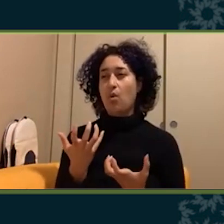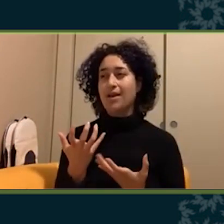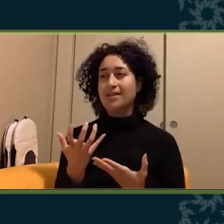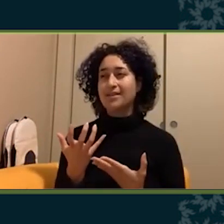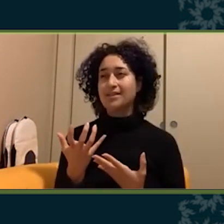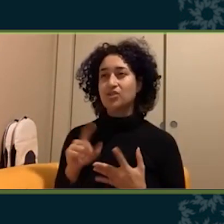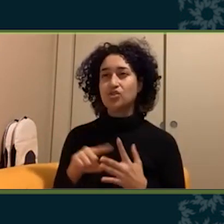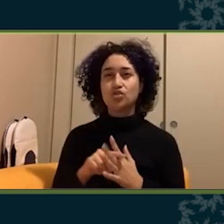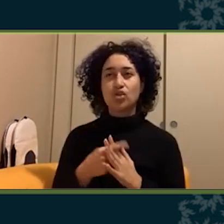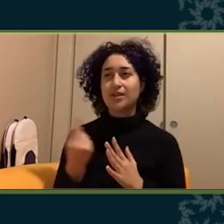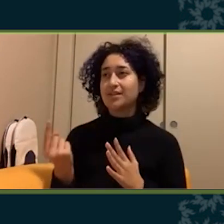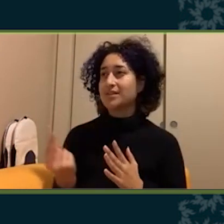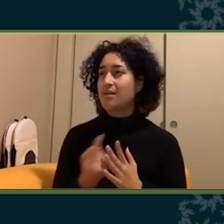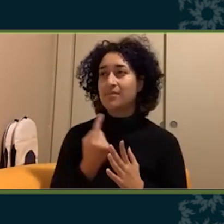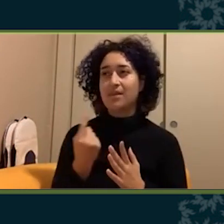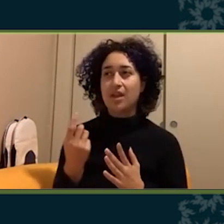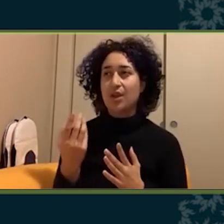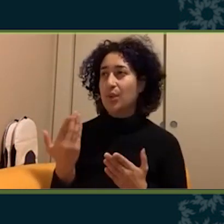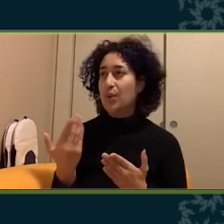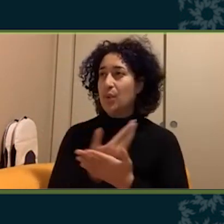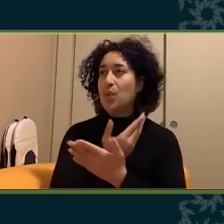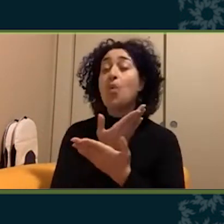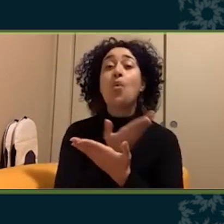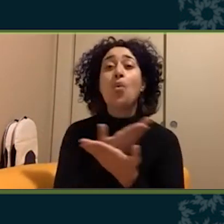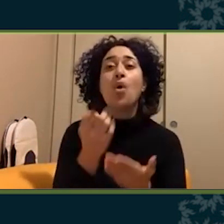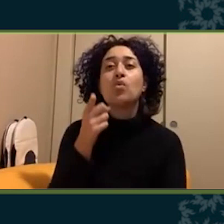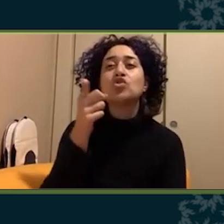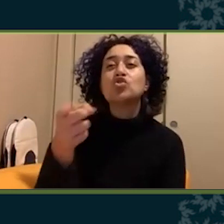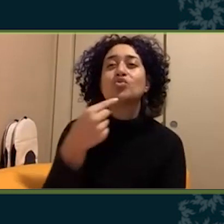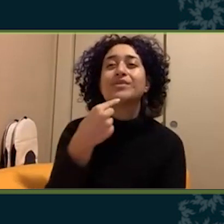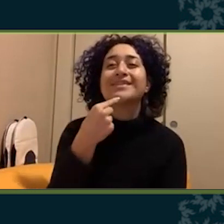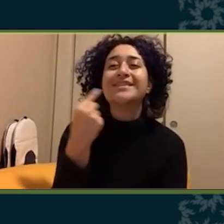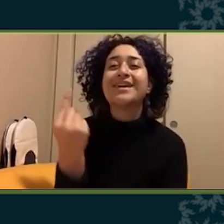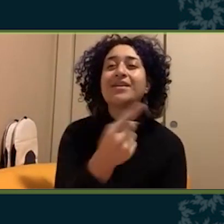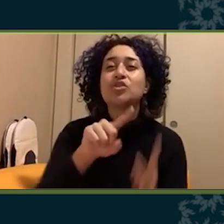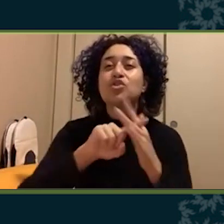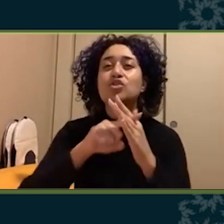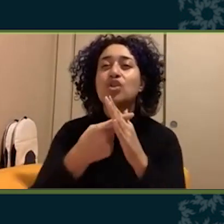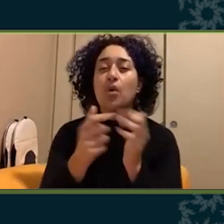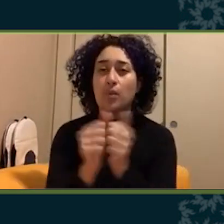started. What would you tell them to start?